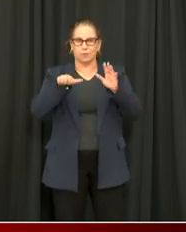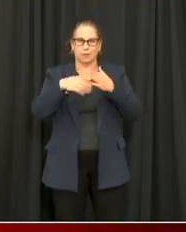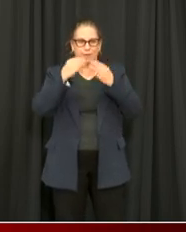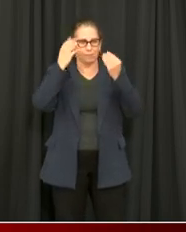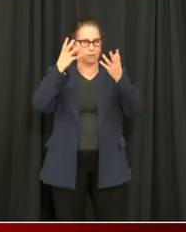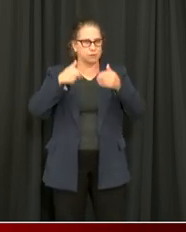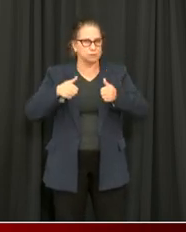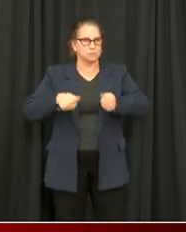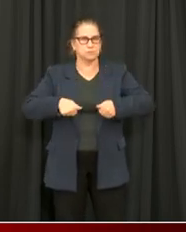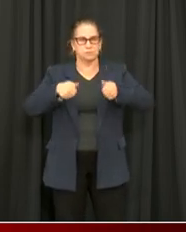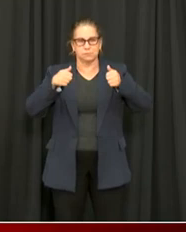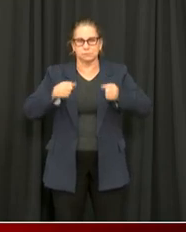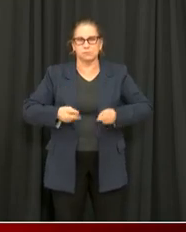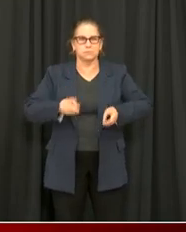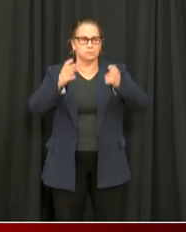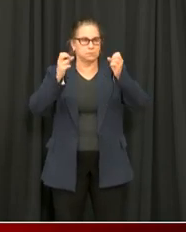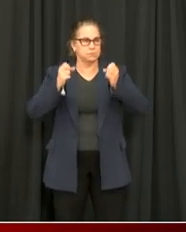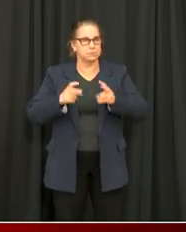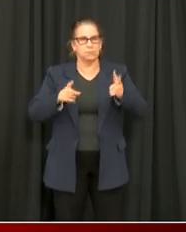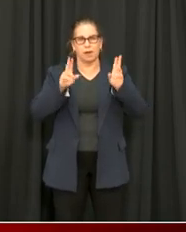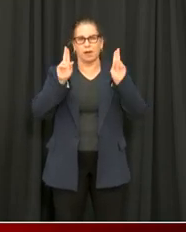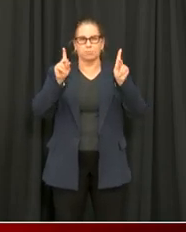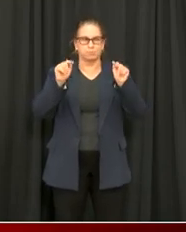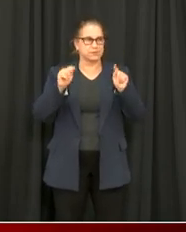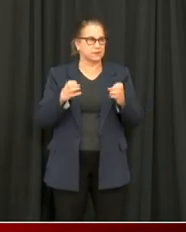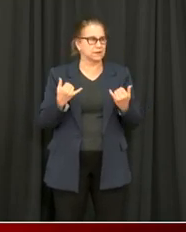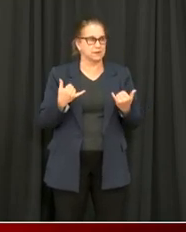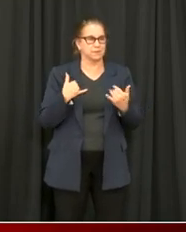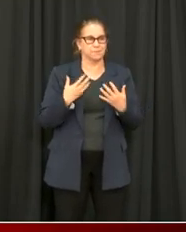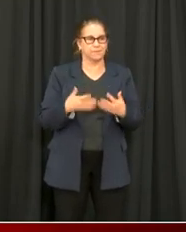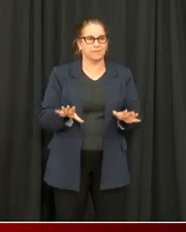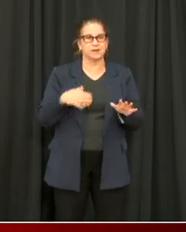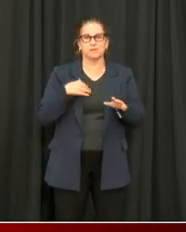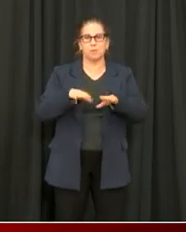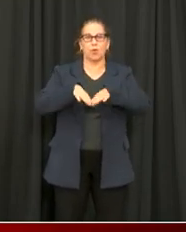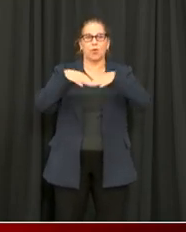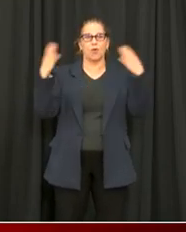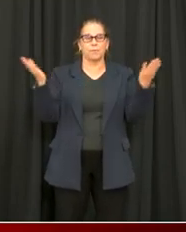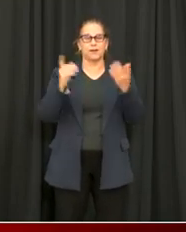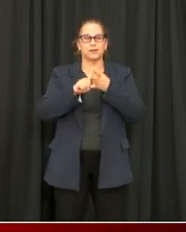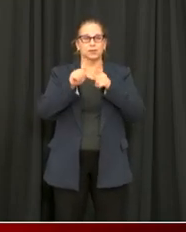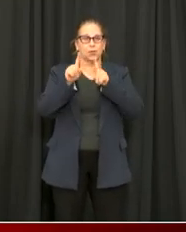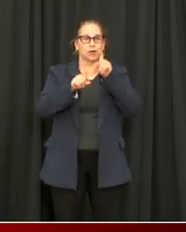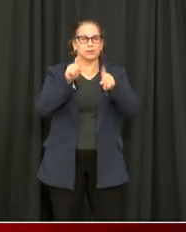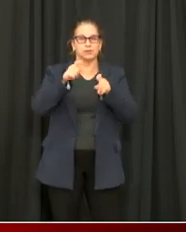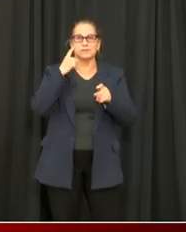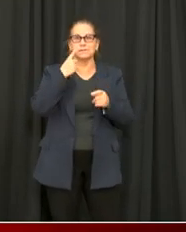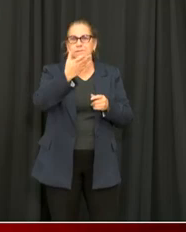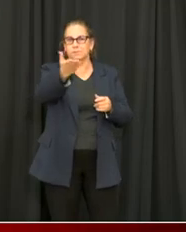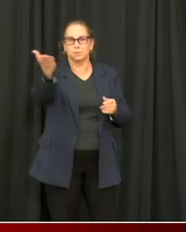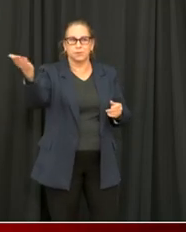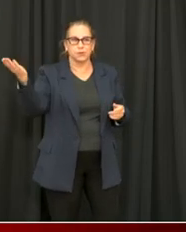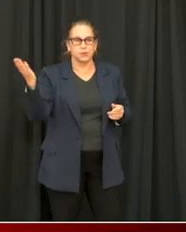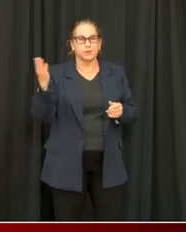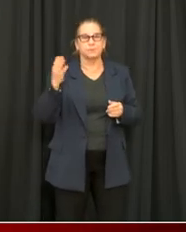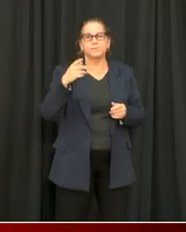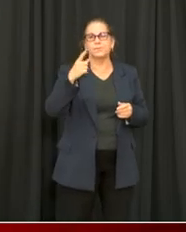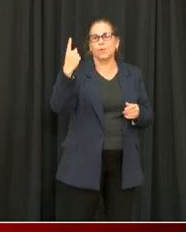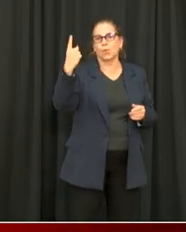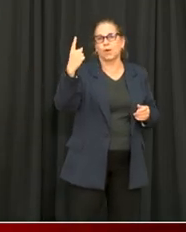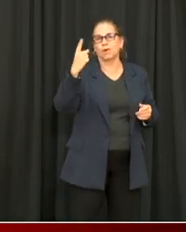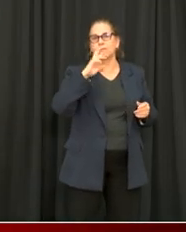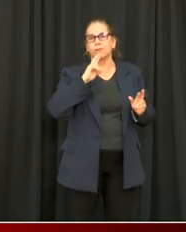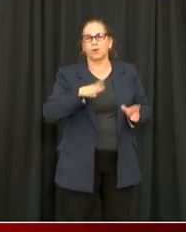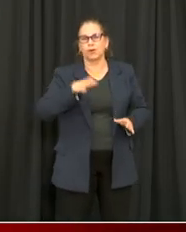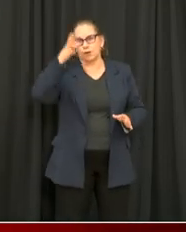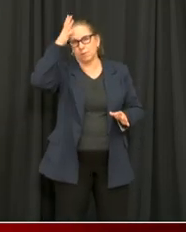Mayor. Good morning. Question about contact tracing. Sure. In New York City, Mayor de Blasio has apparently